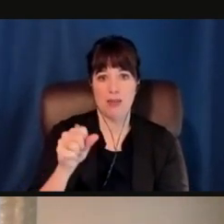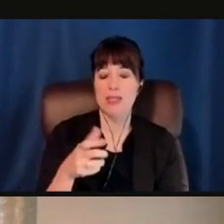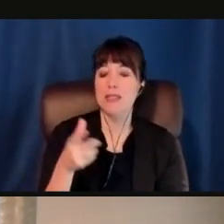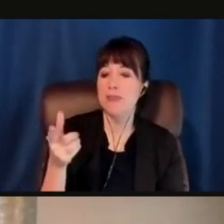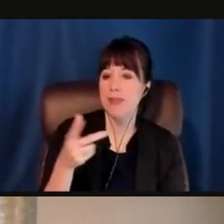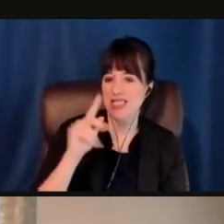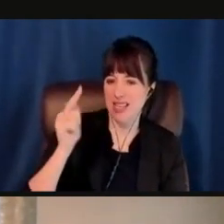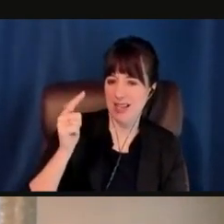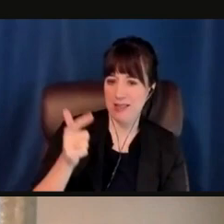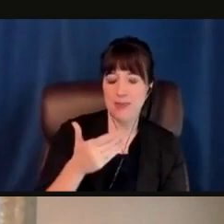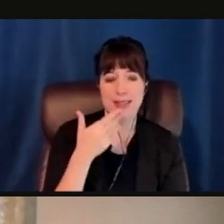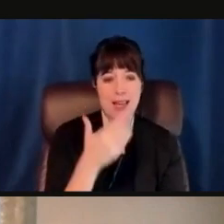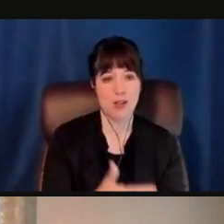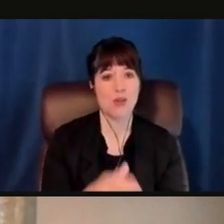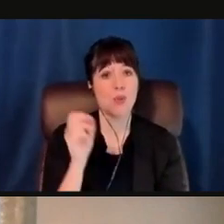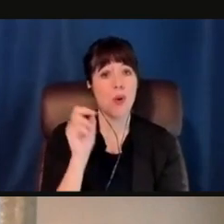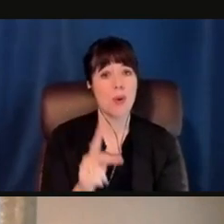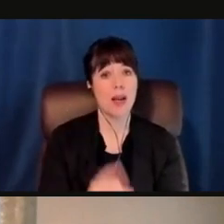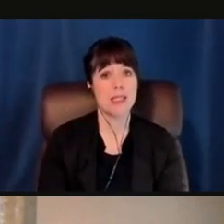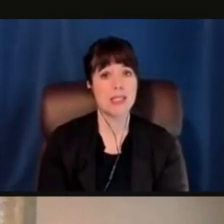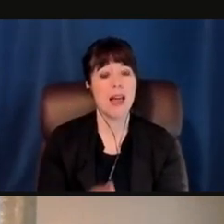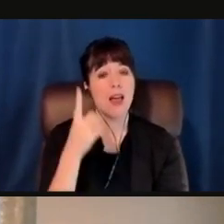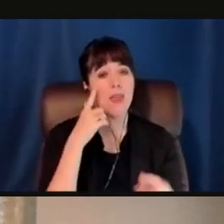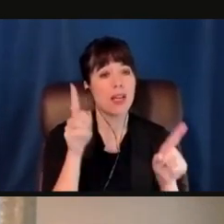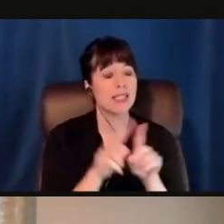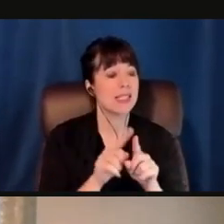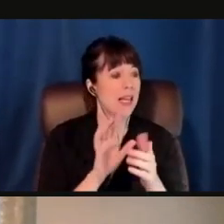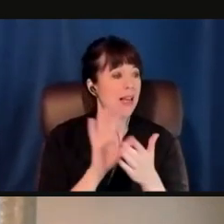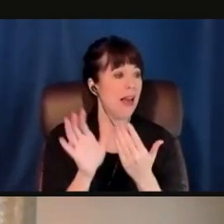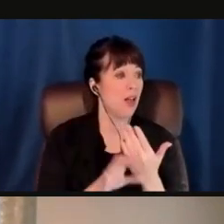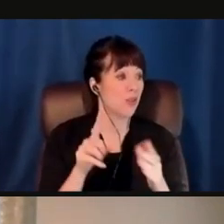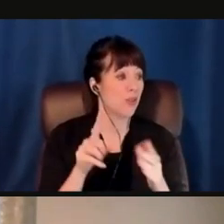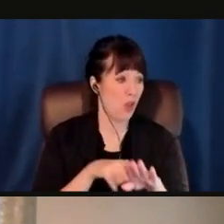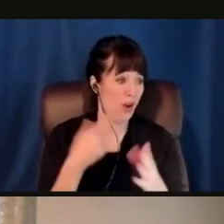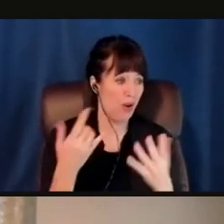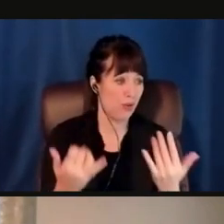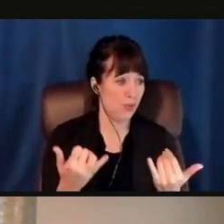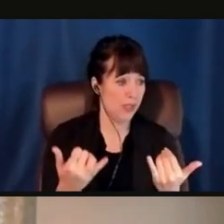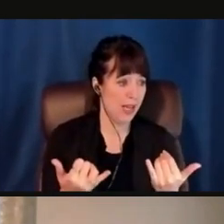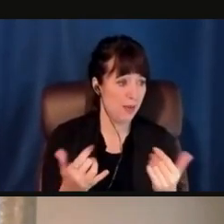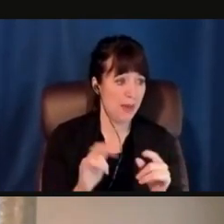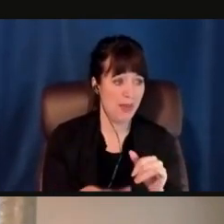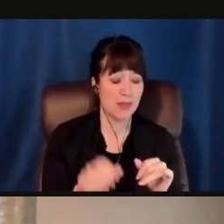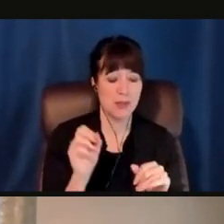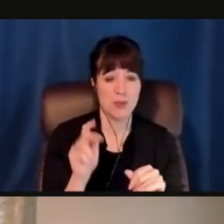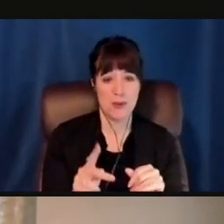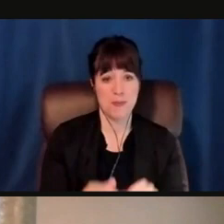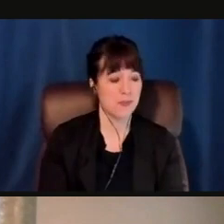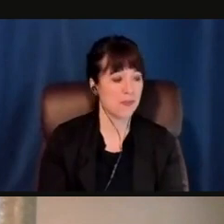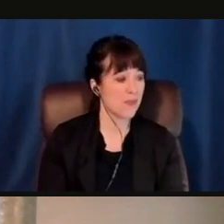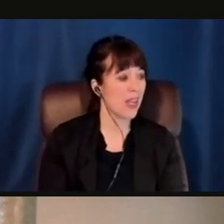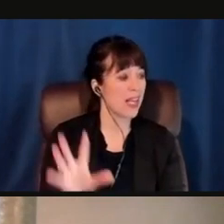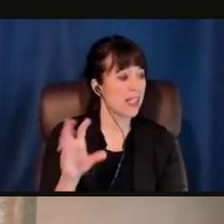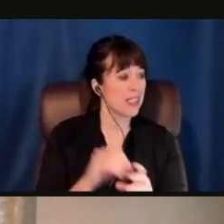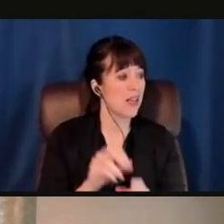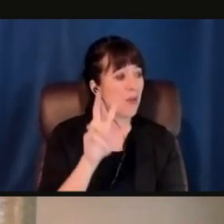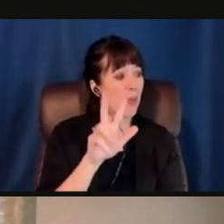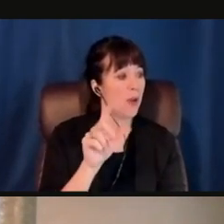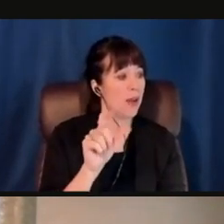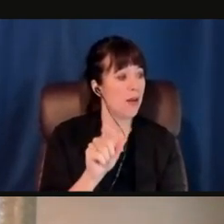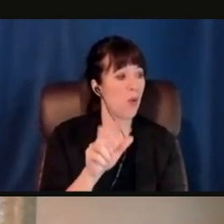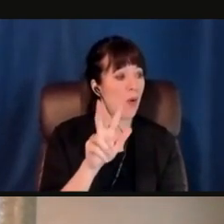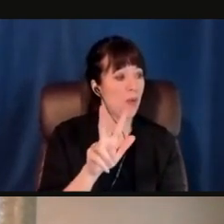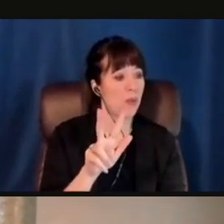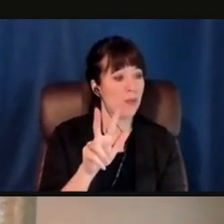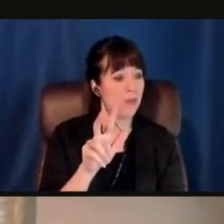you. All right, the consent calendar is kind of long today. It's all right though. It consists of item 3.1A,